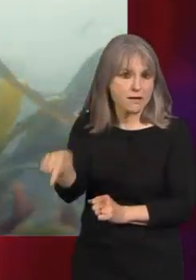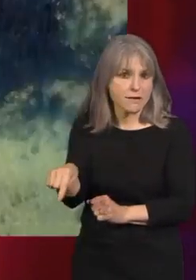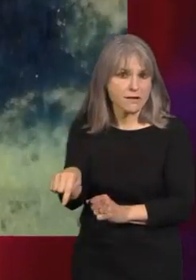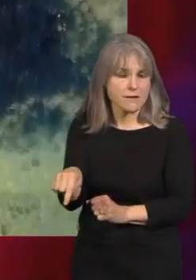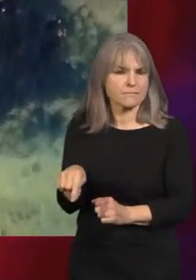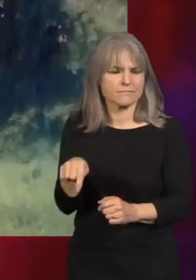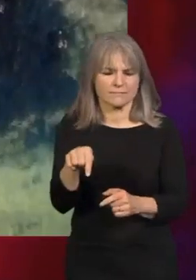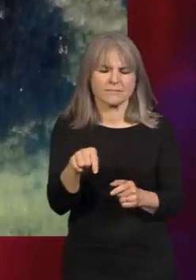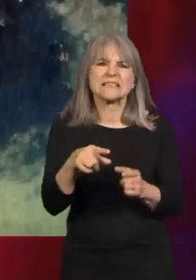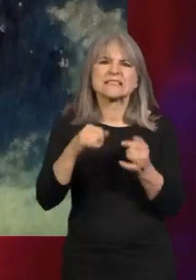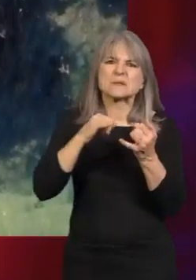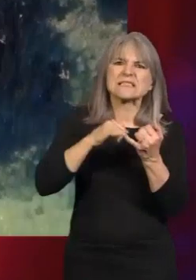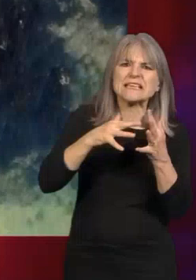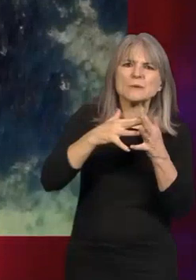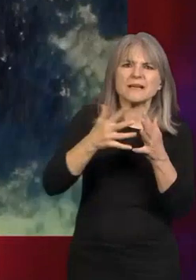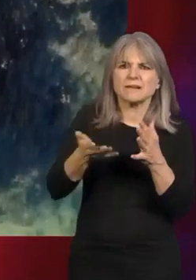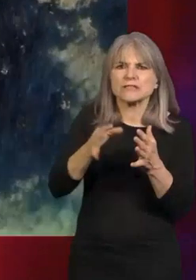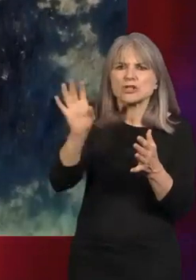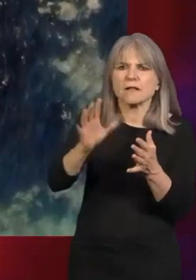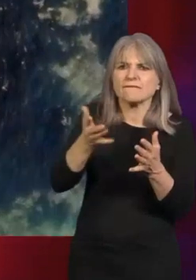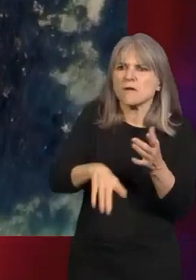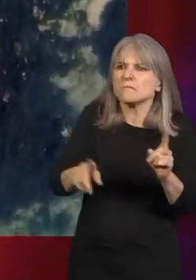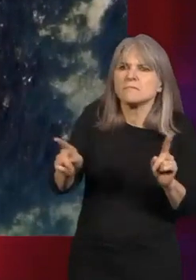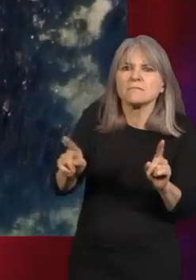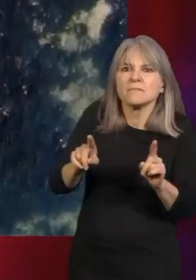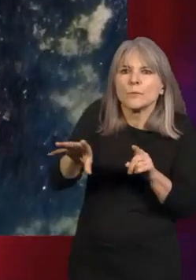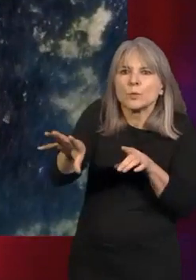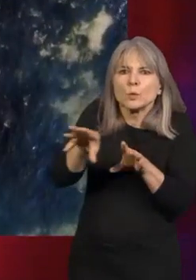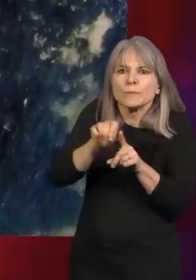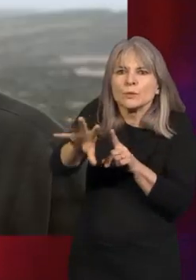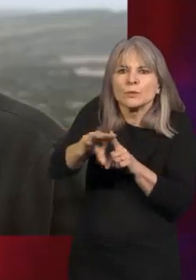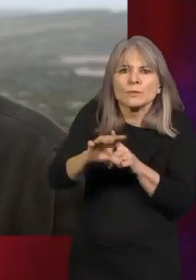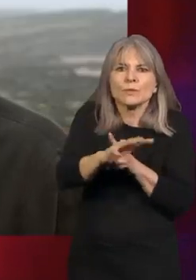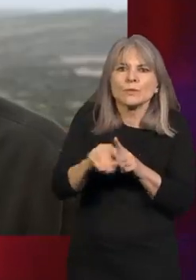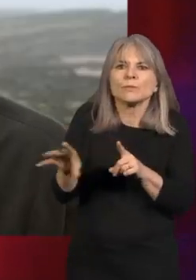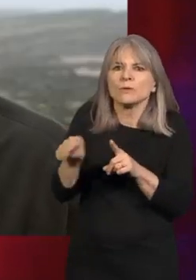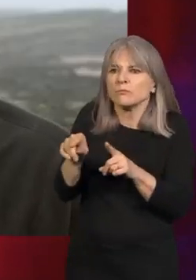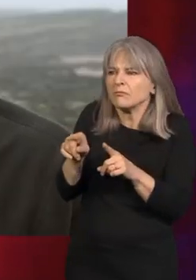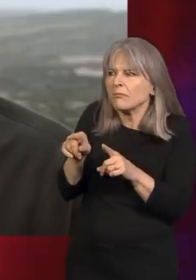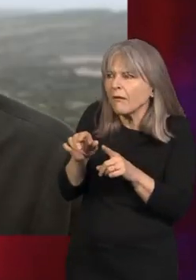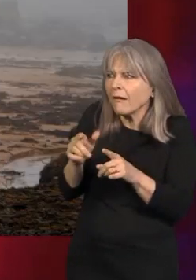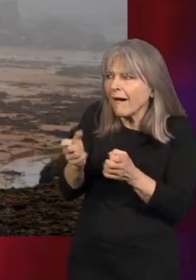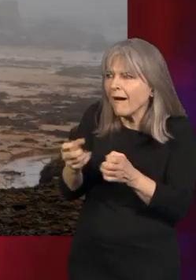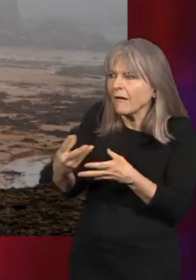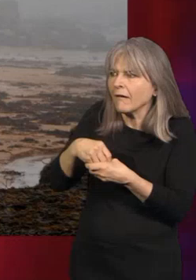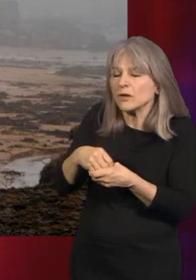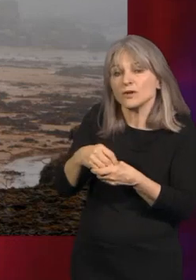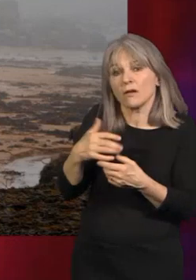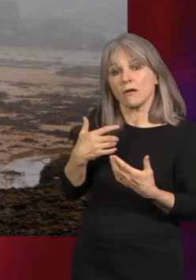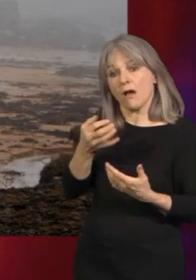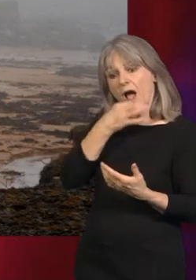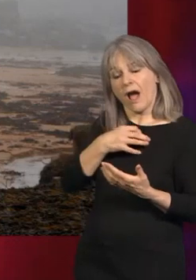harvest some, which means I'm going to have to get wet. Come on, Greg, let's get you suited up. You want me to do